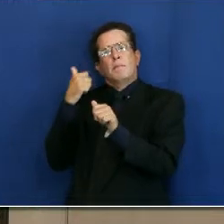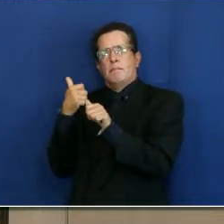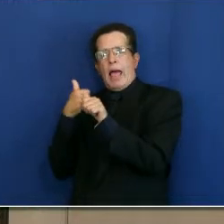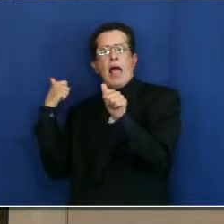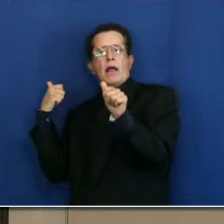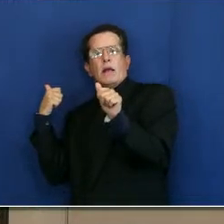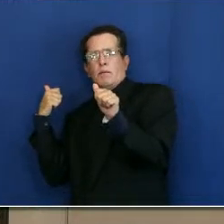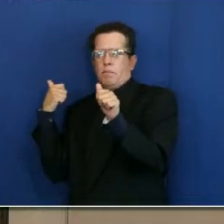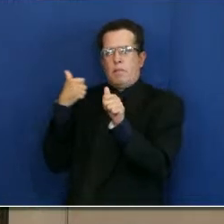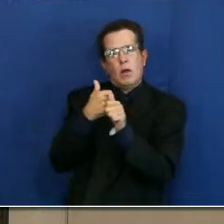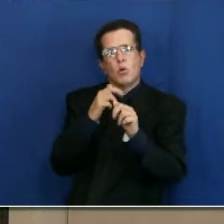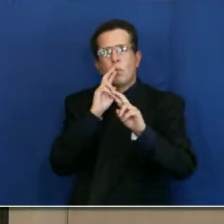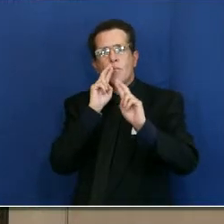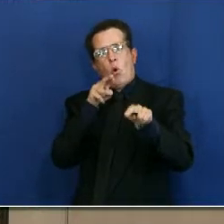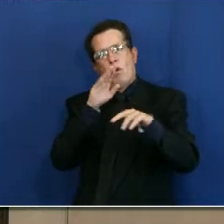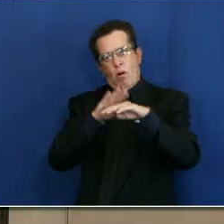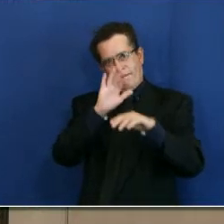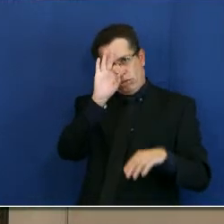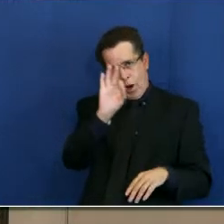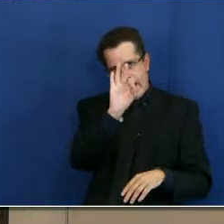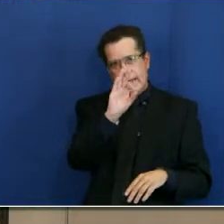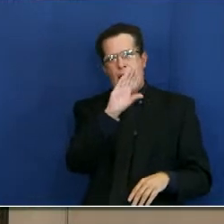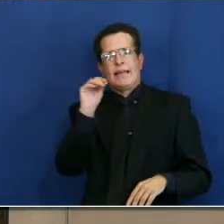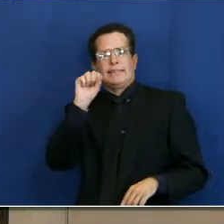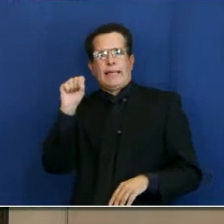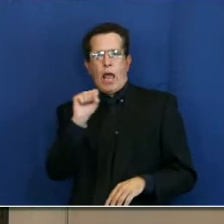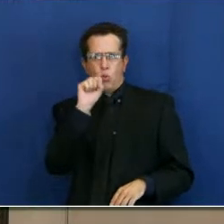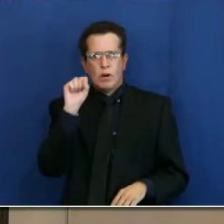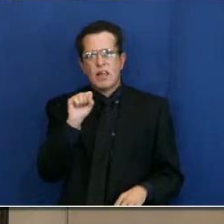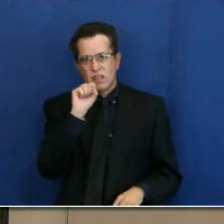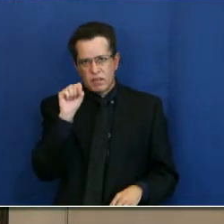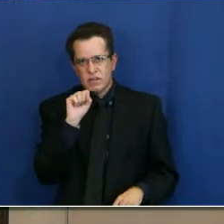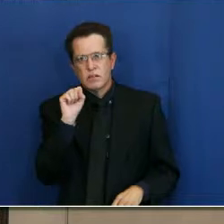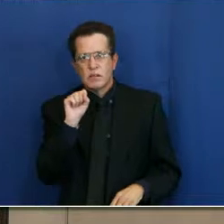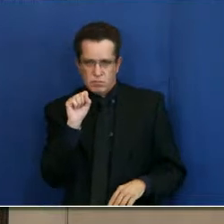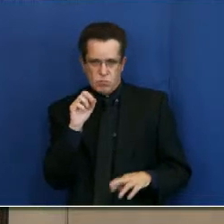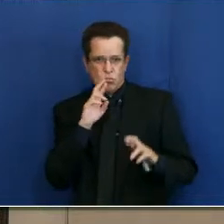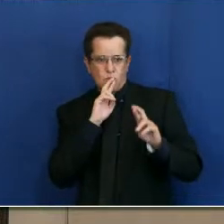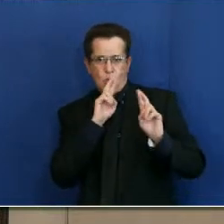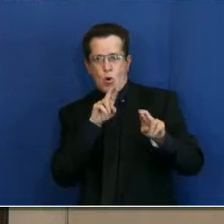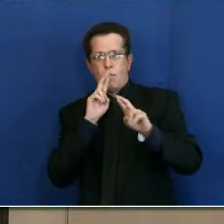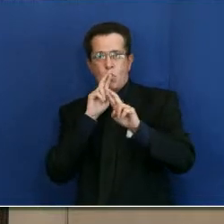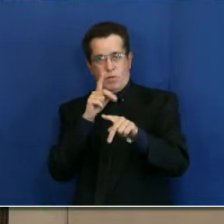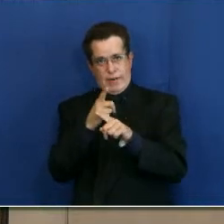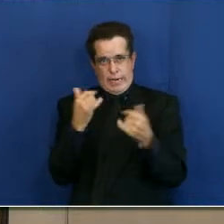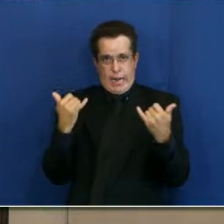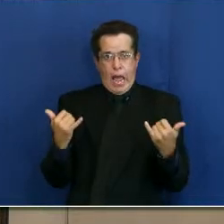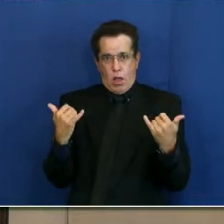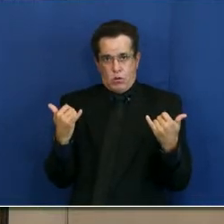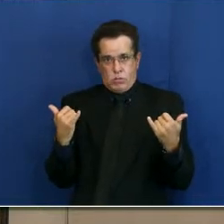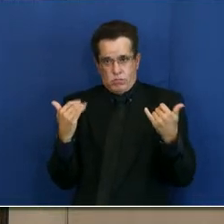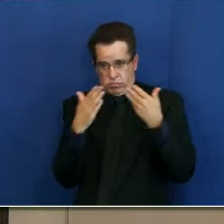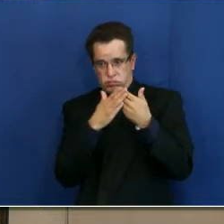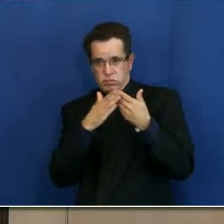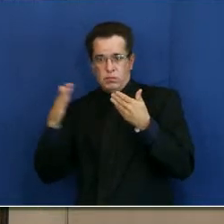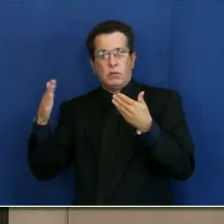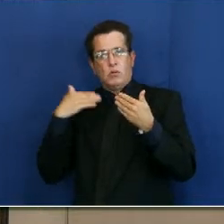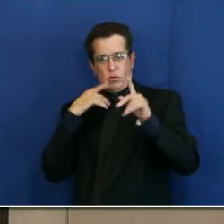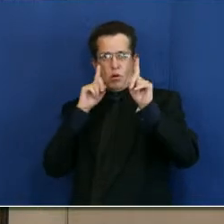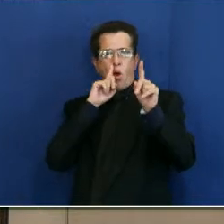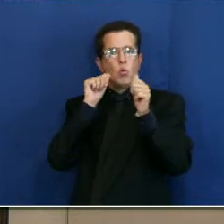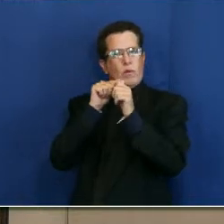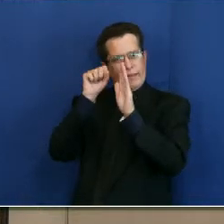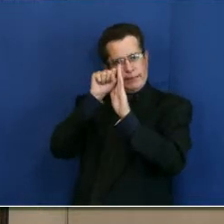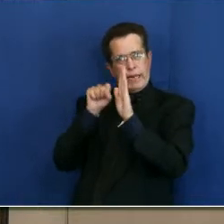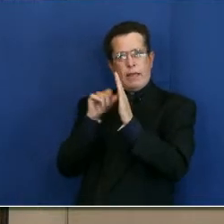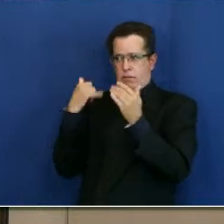at the state on Friday and Saturday. And at this point, and again, through conversations with the state